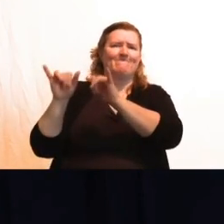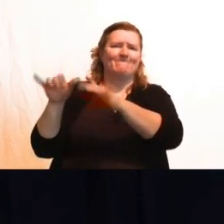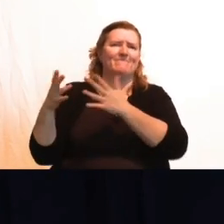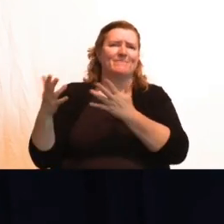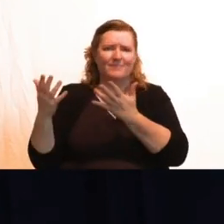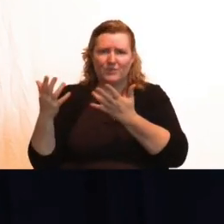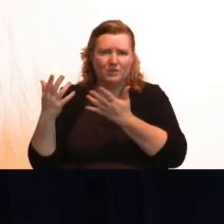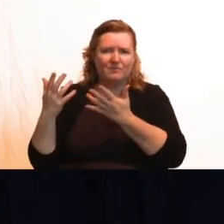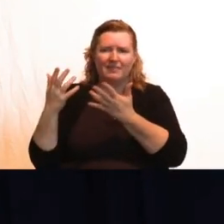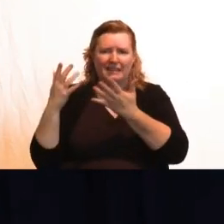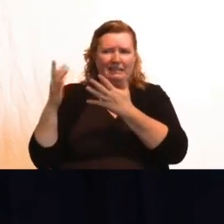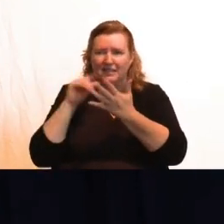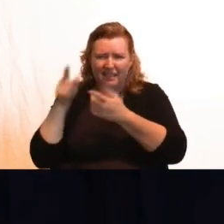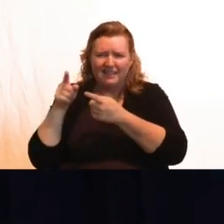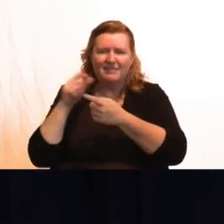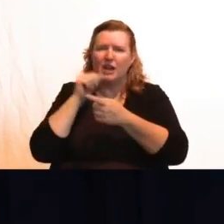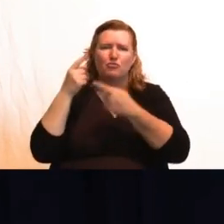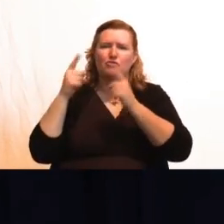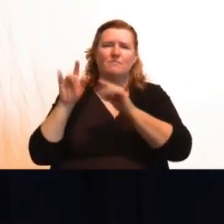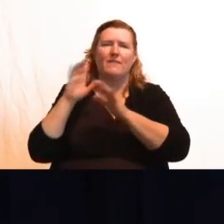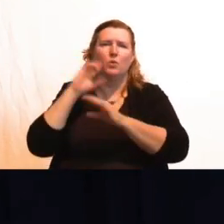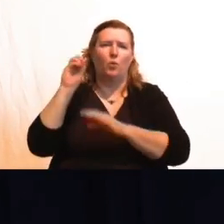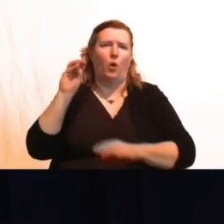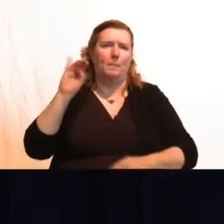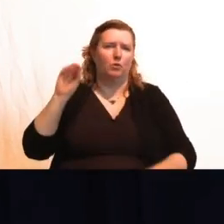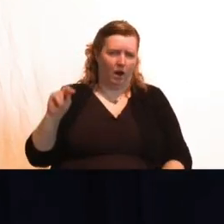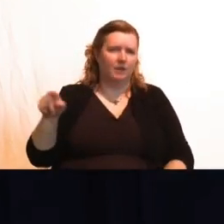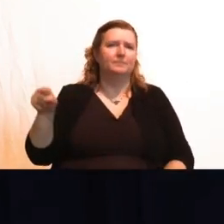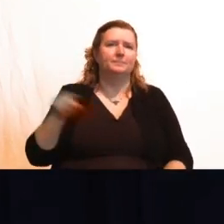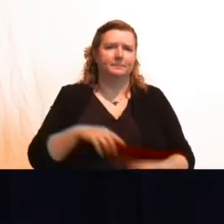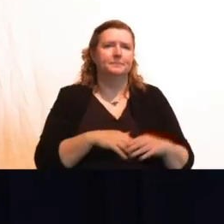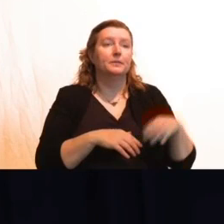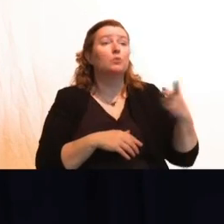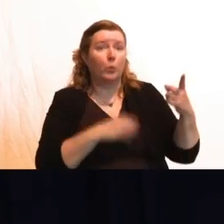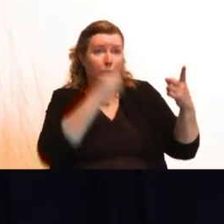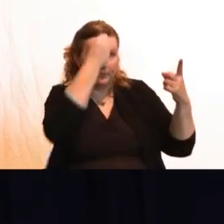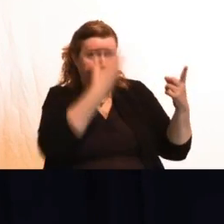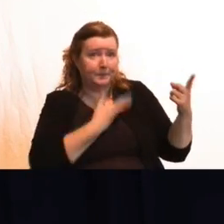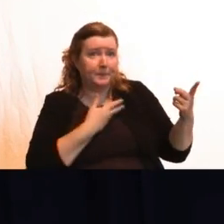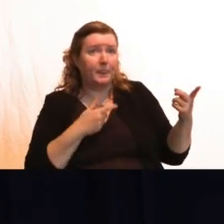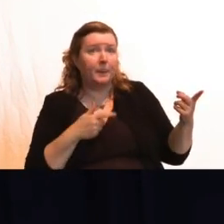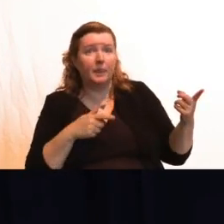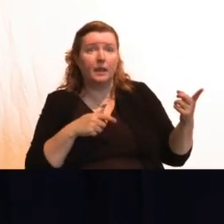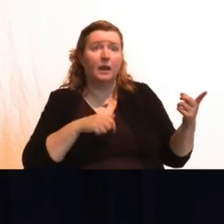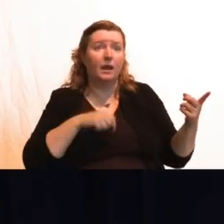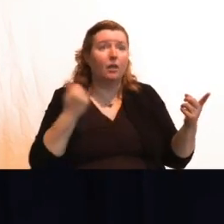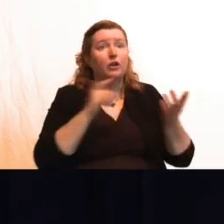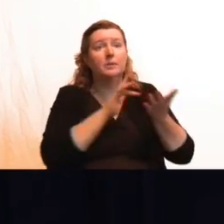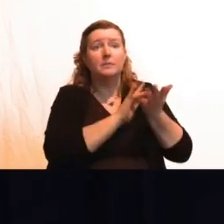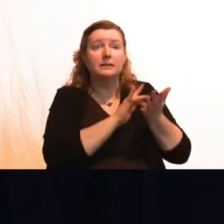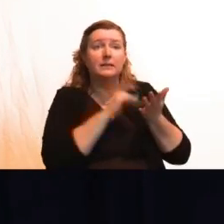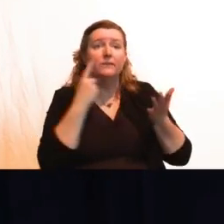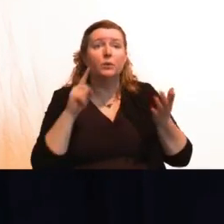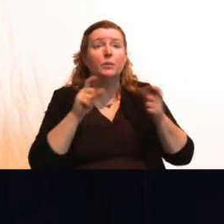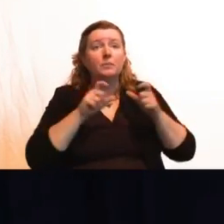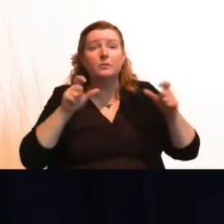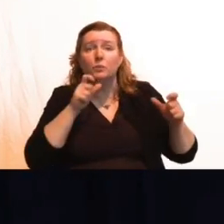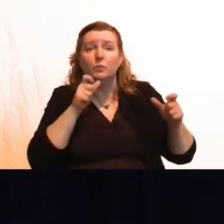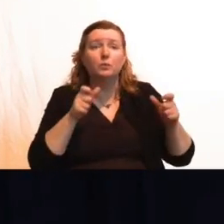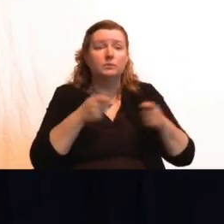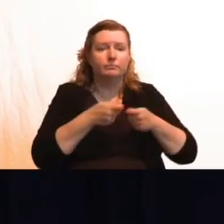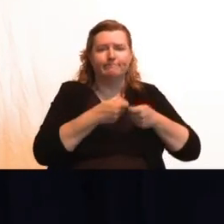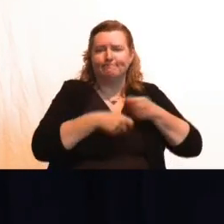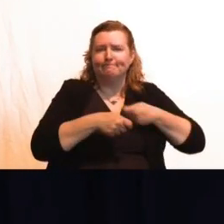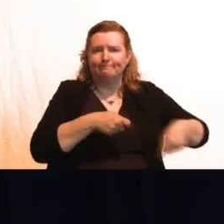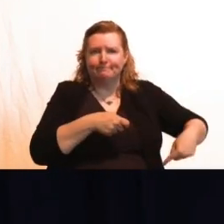for immunocompromised transplant patients, perhaps patients with multiple sclerosis, that we do have an adequate supply in the